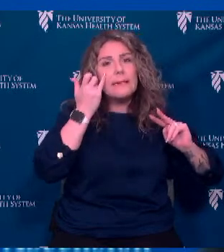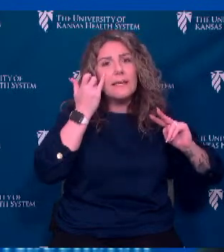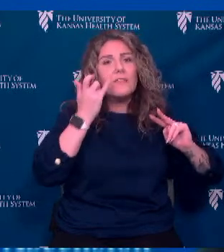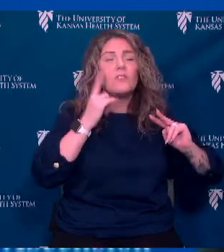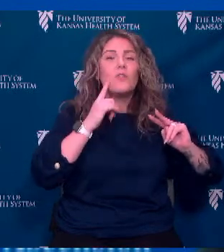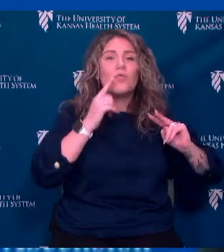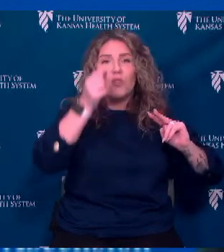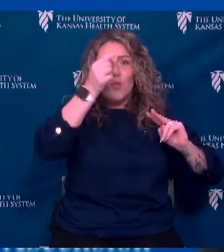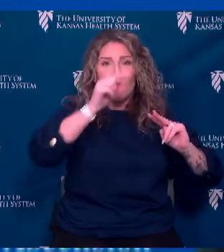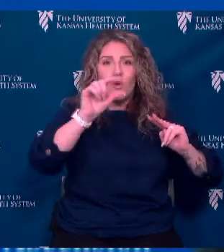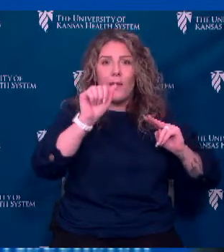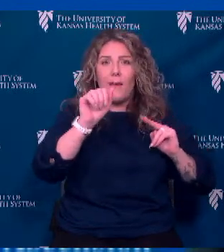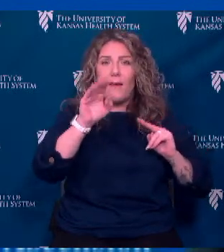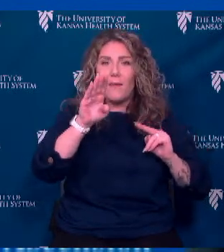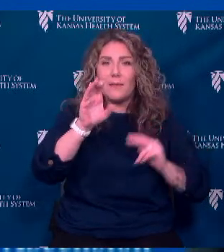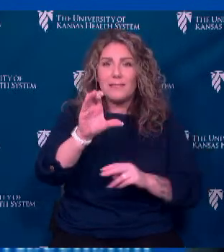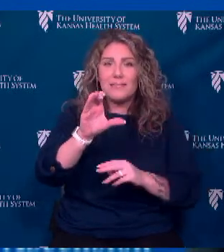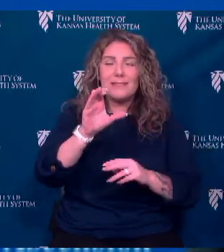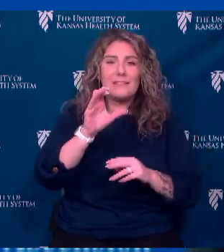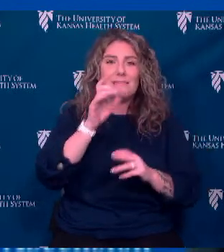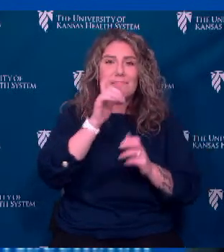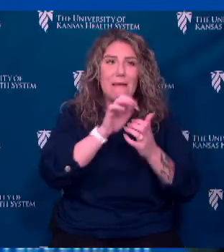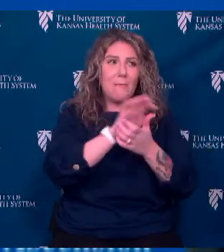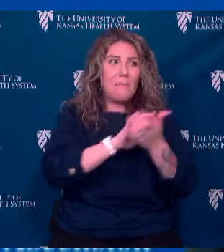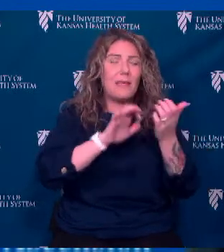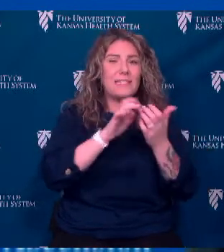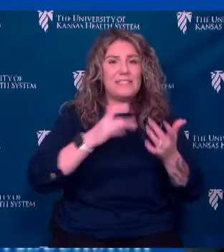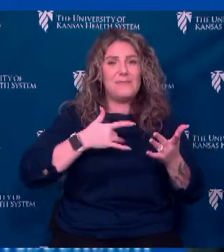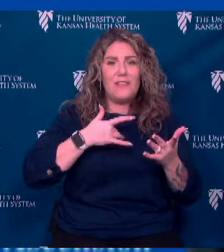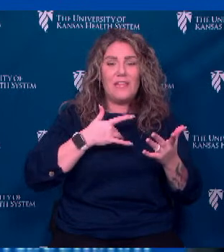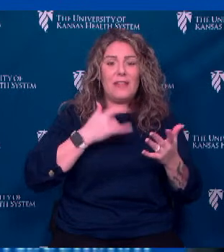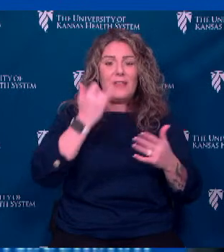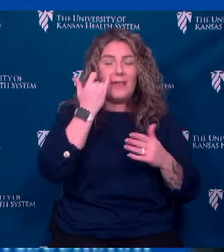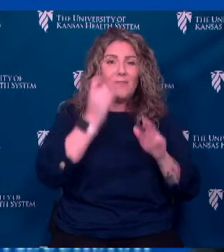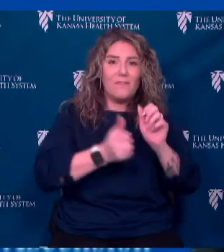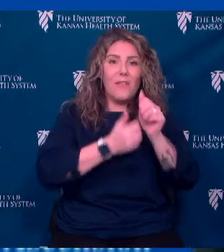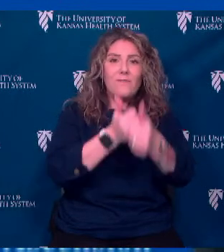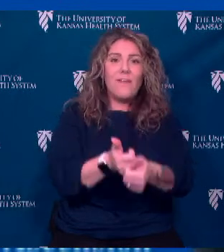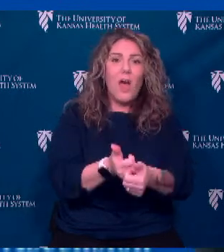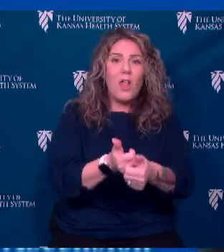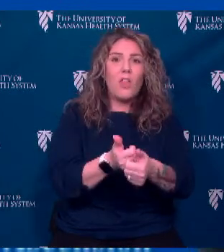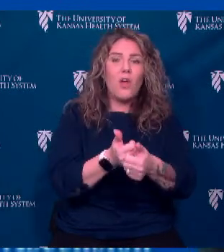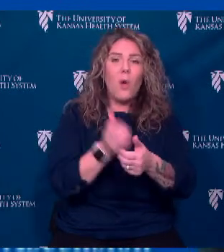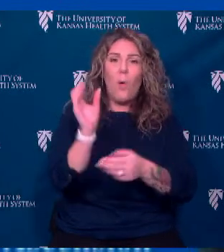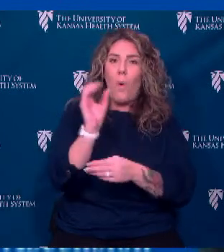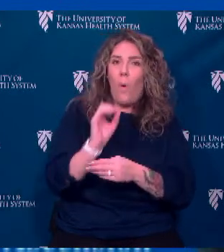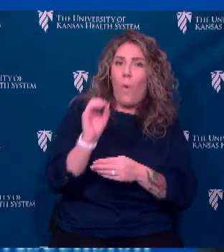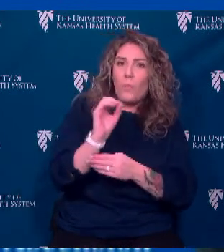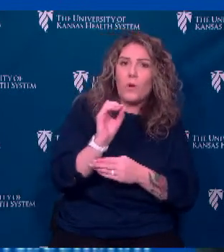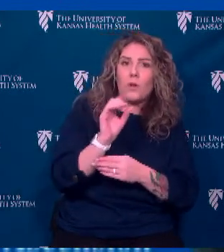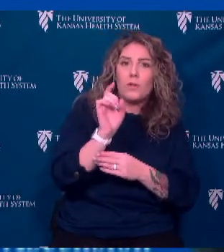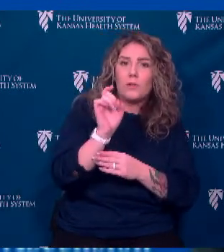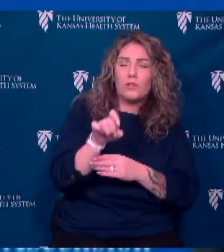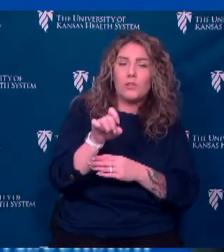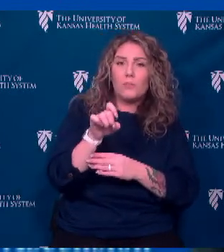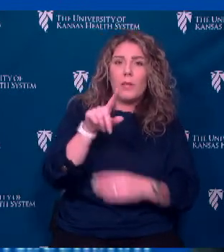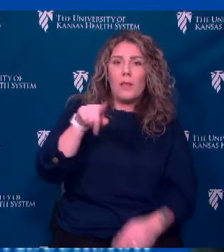alphabet, I don't have mixed feelings about the next one. If they follow behind Omicron, it should be